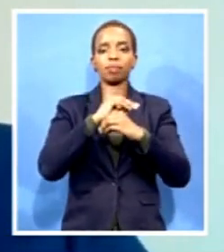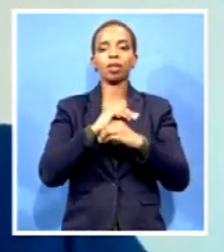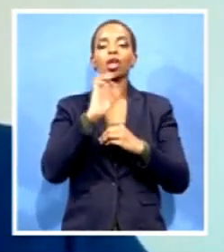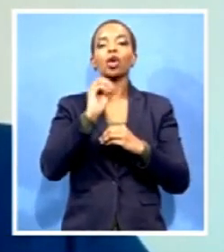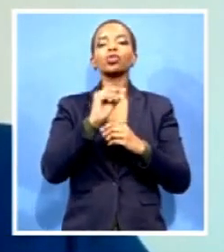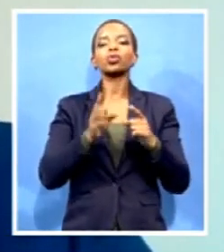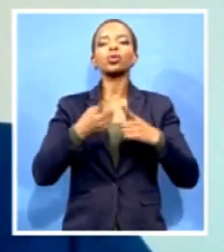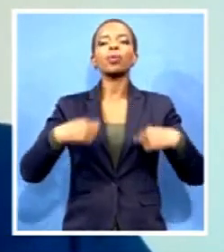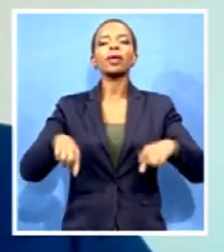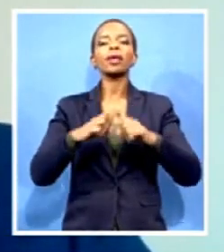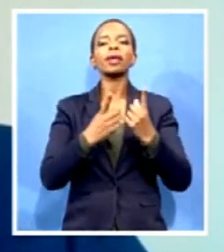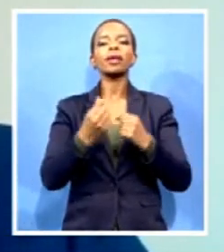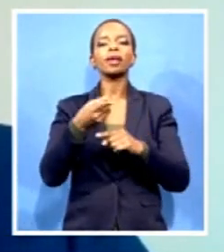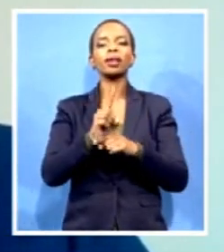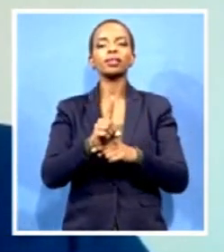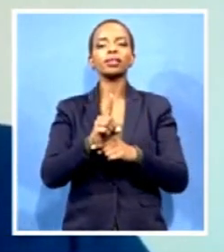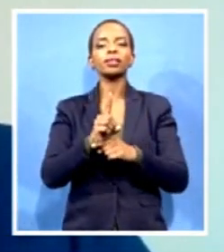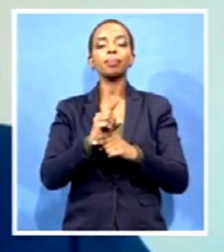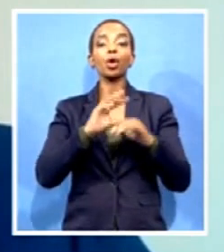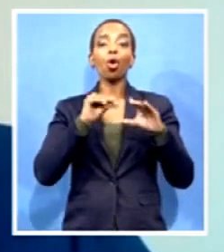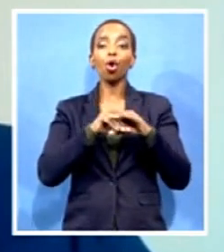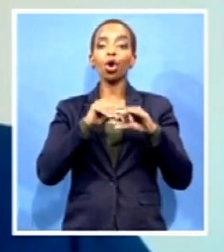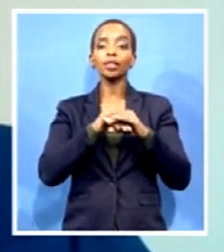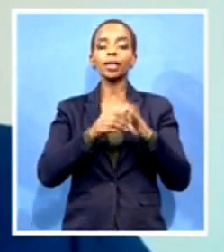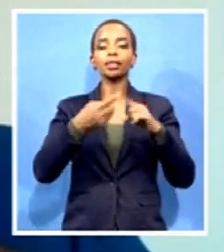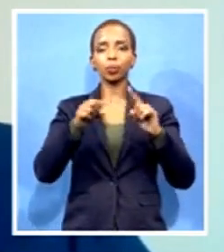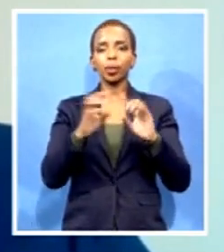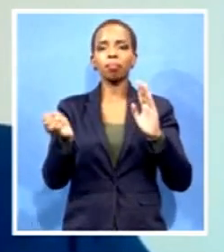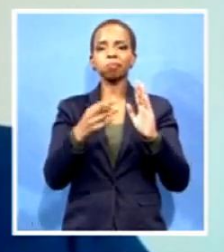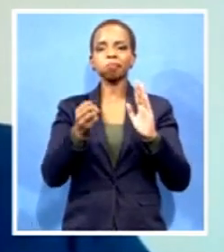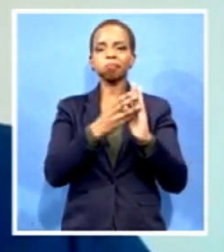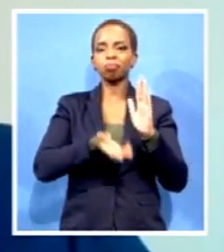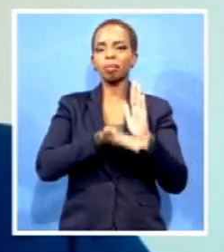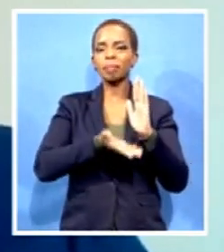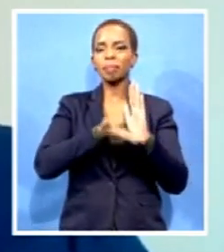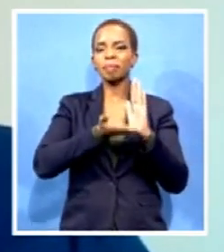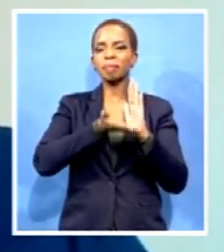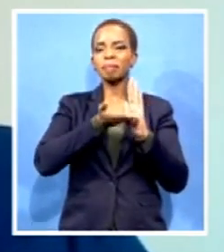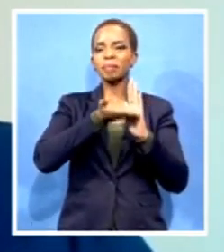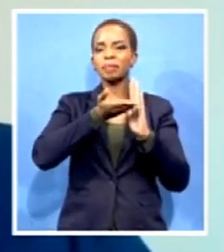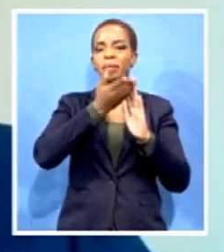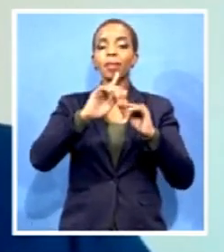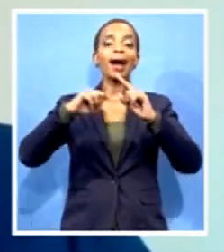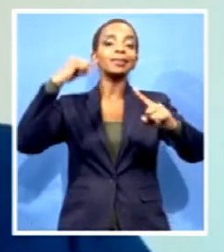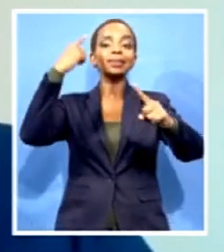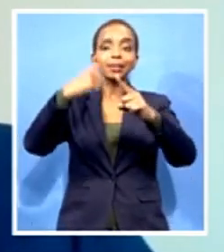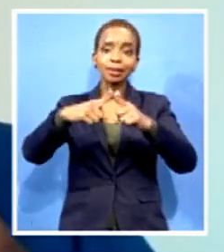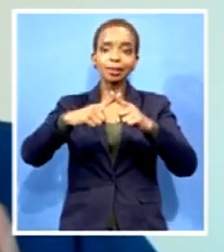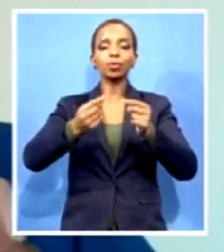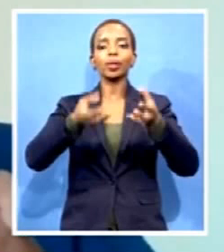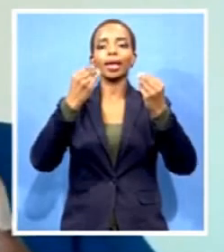from there, until we get the relevant resources in place. And